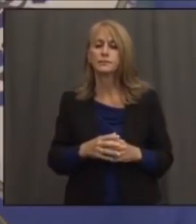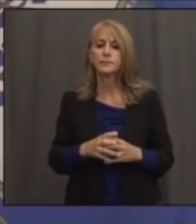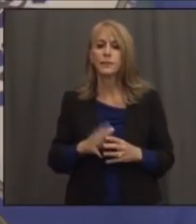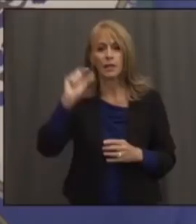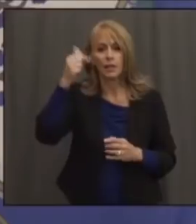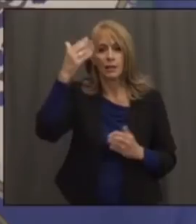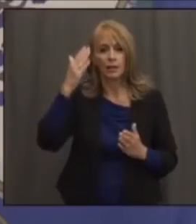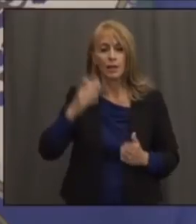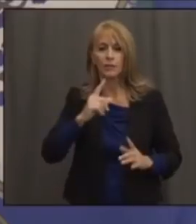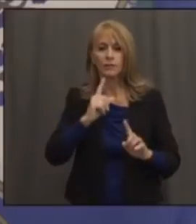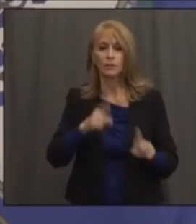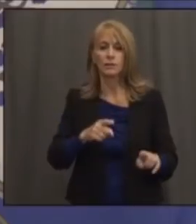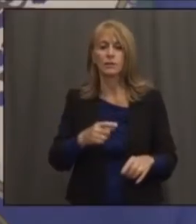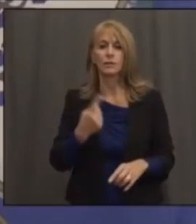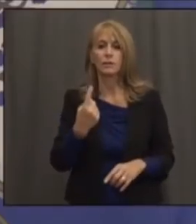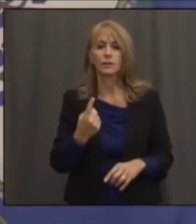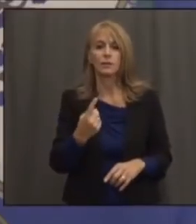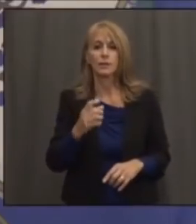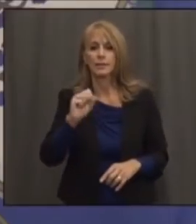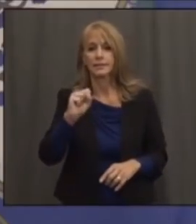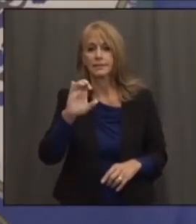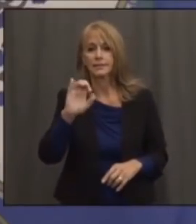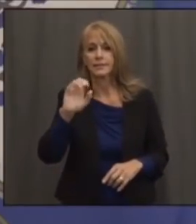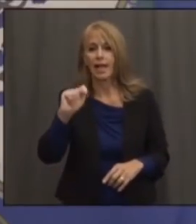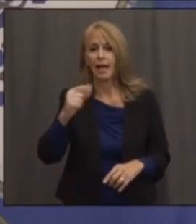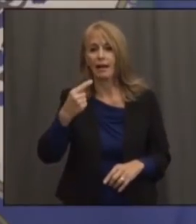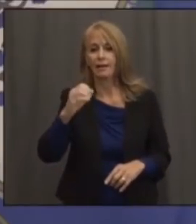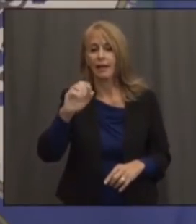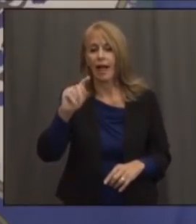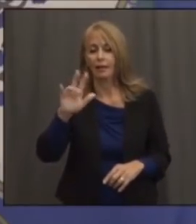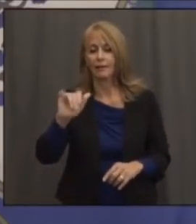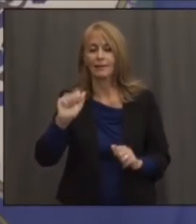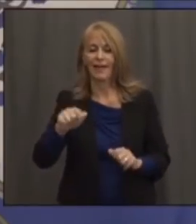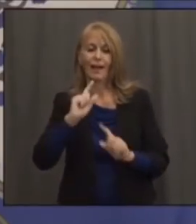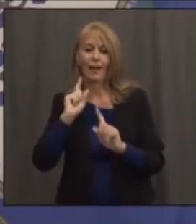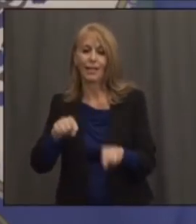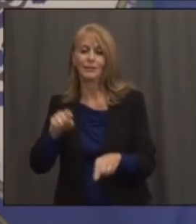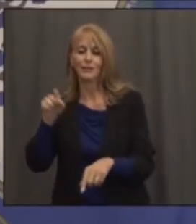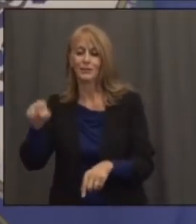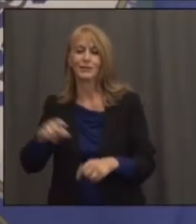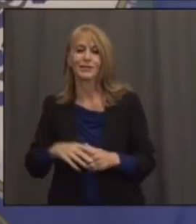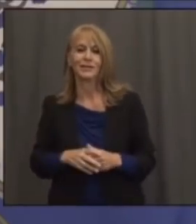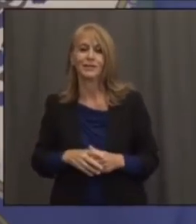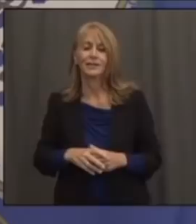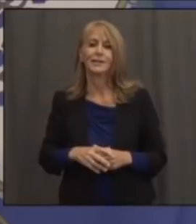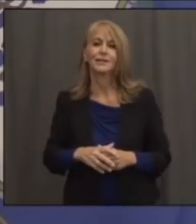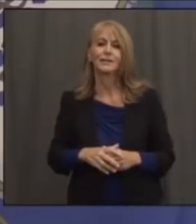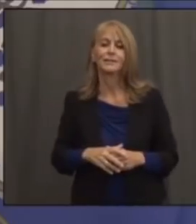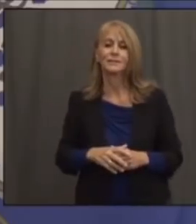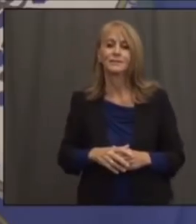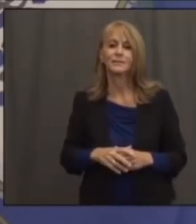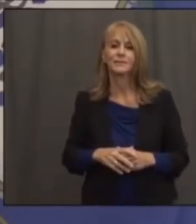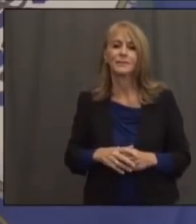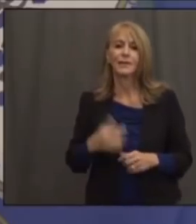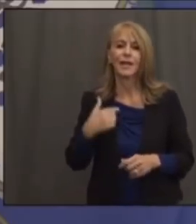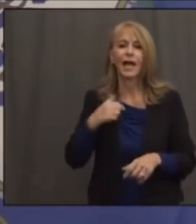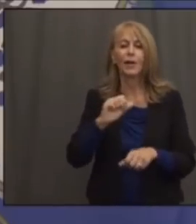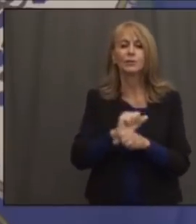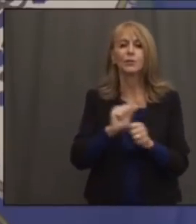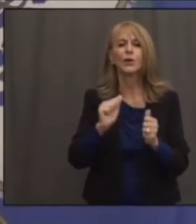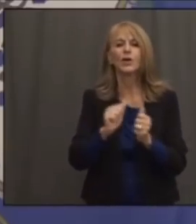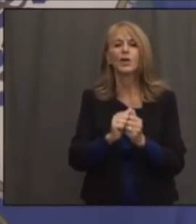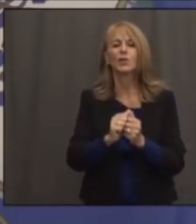So I've got a guy named Scott Gottlieb who knows some about this as well. Scott, I was working in conjunction with Charlie Baker